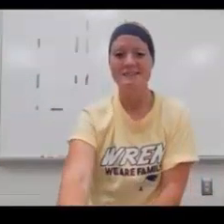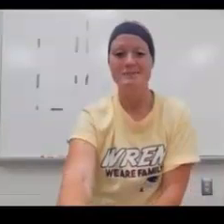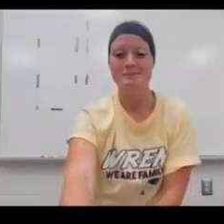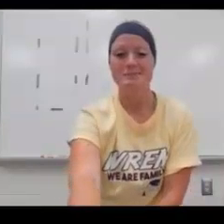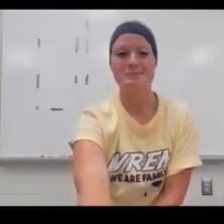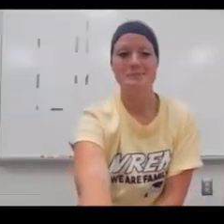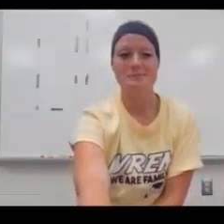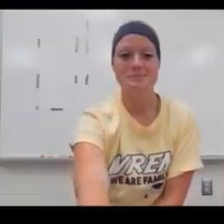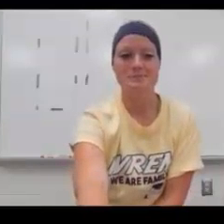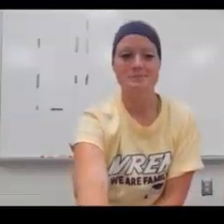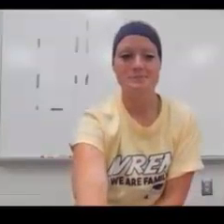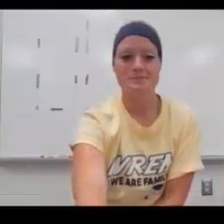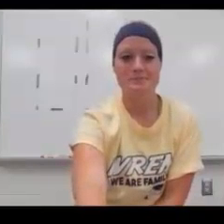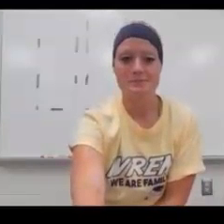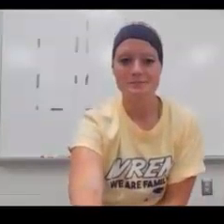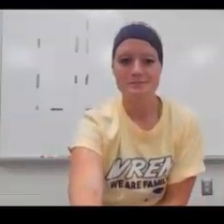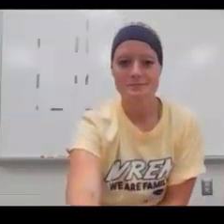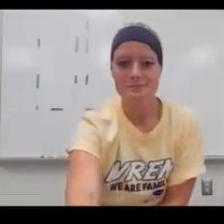people.